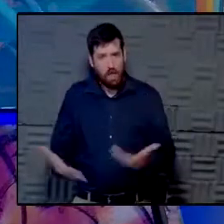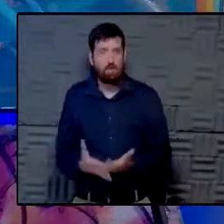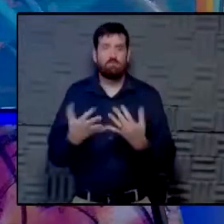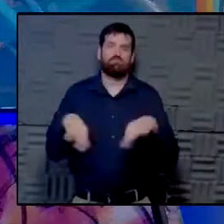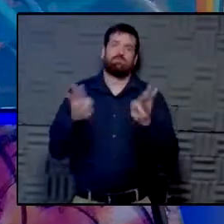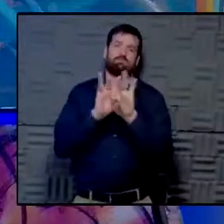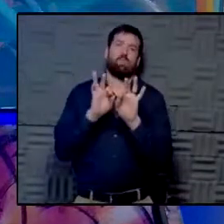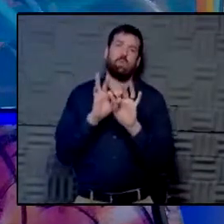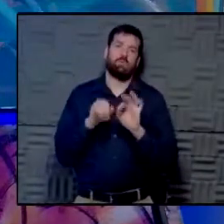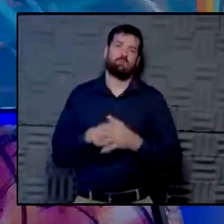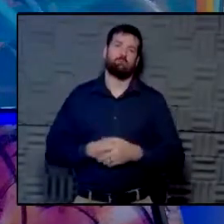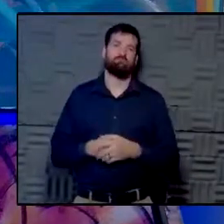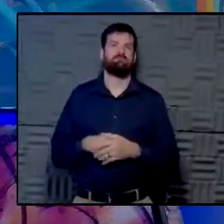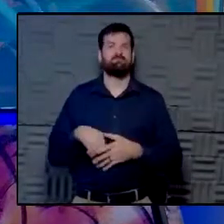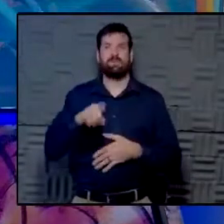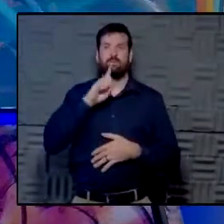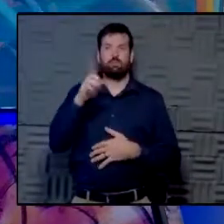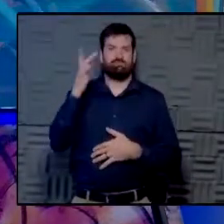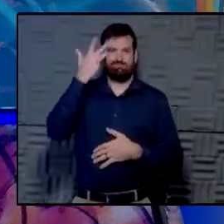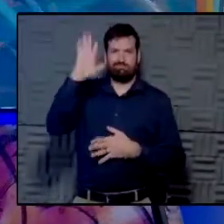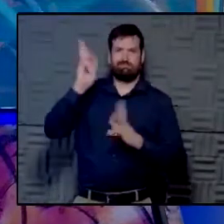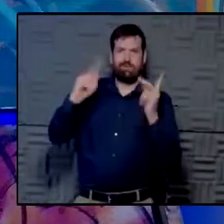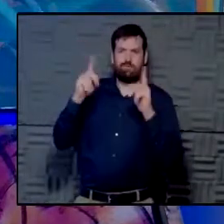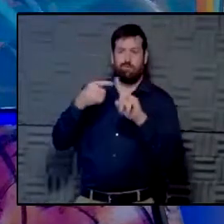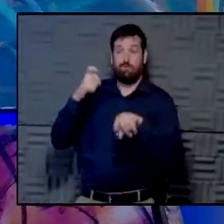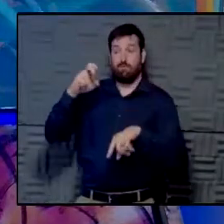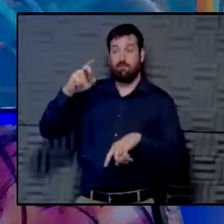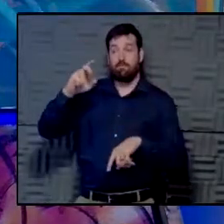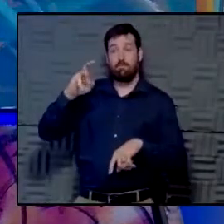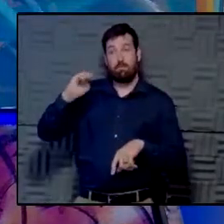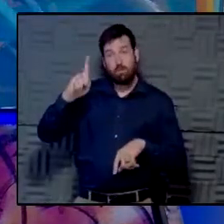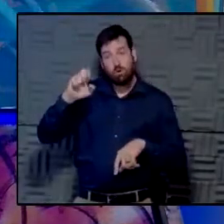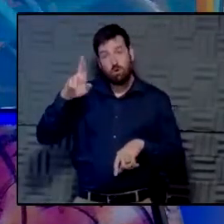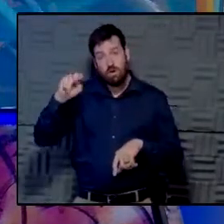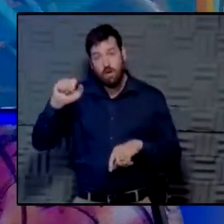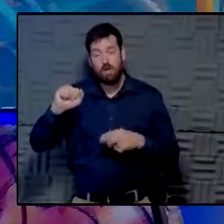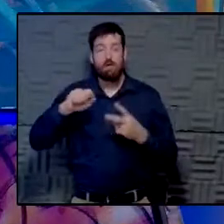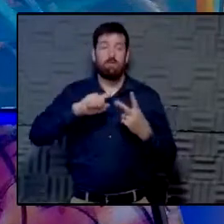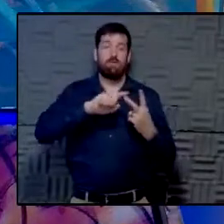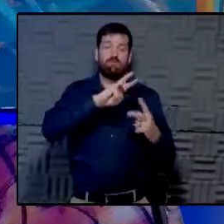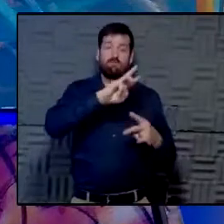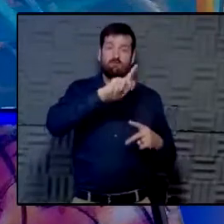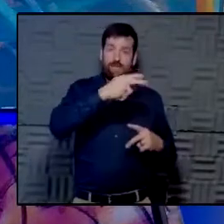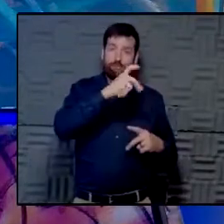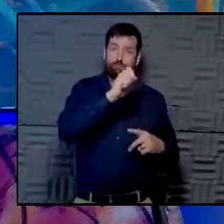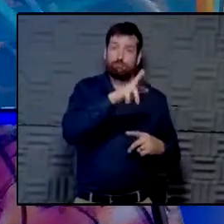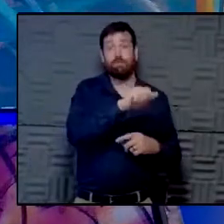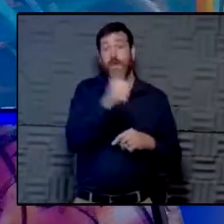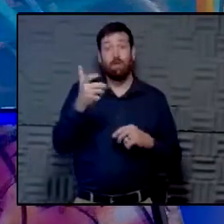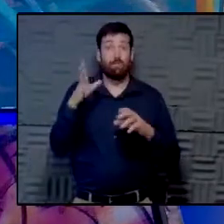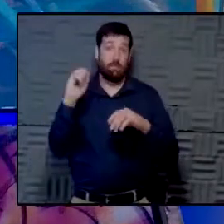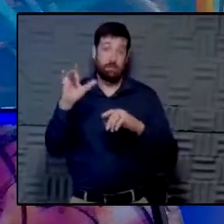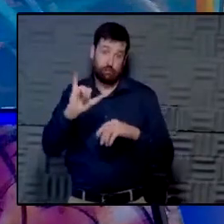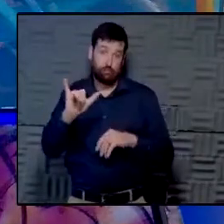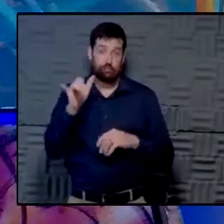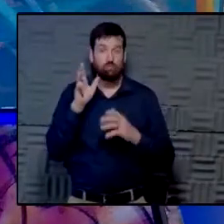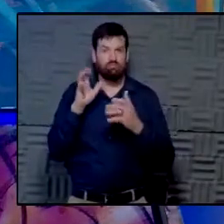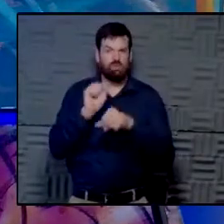important. And I'm sure that the bright people at Moderna and Pfizer and all of the vaccine companies are working on pivoting their vaccines to